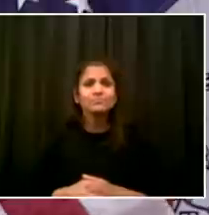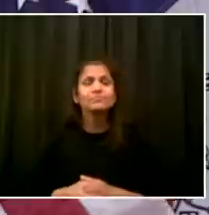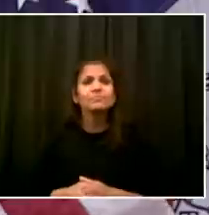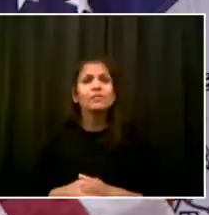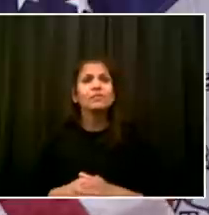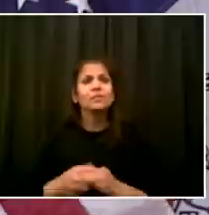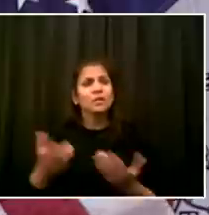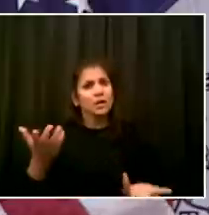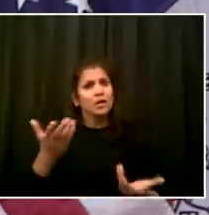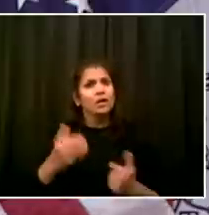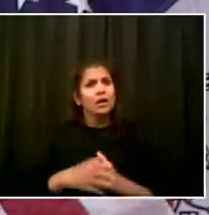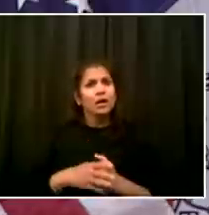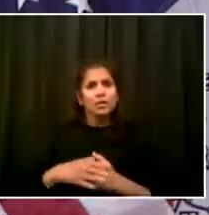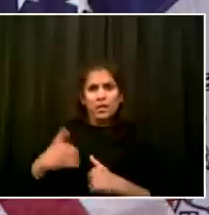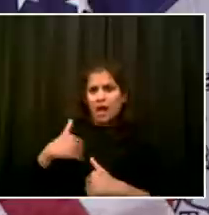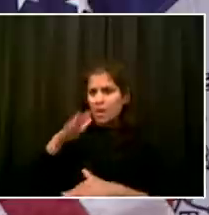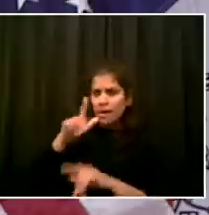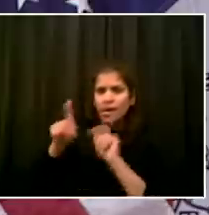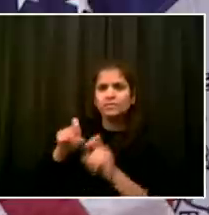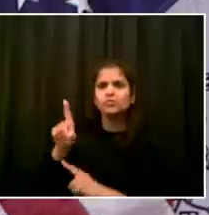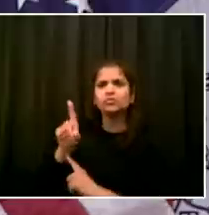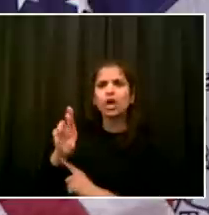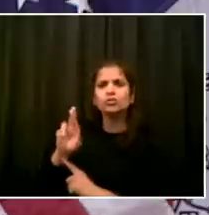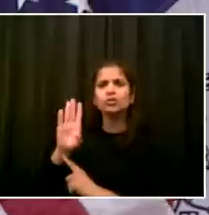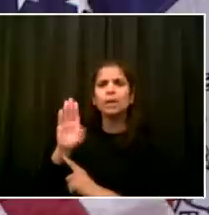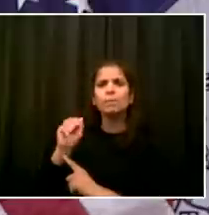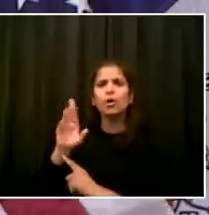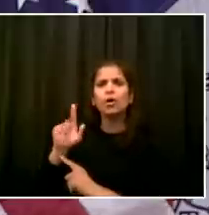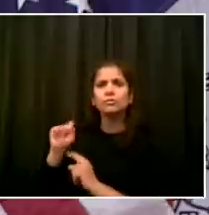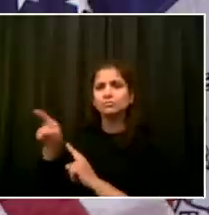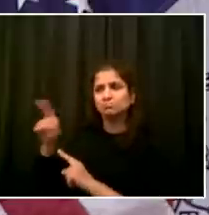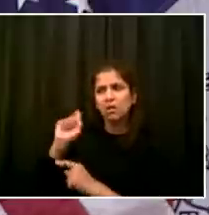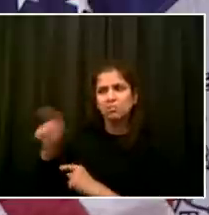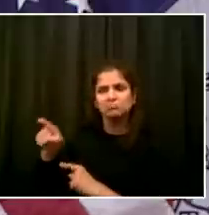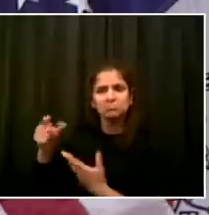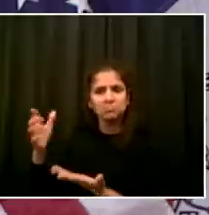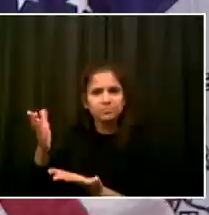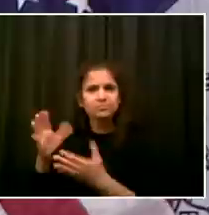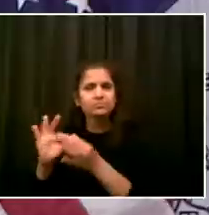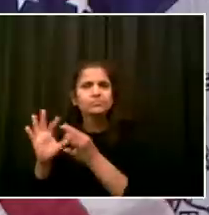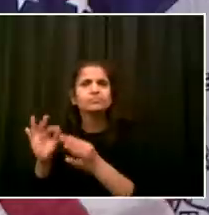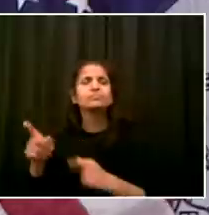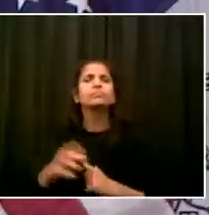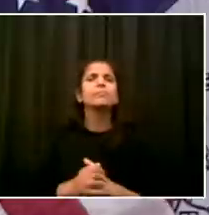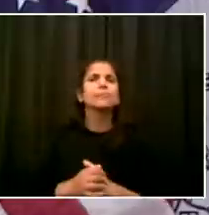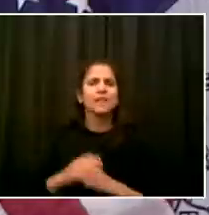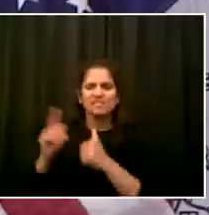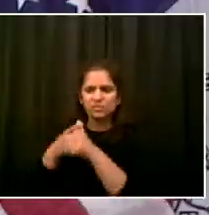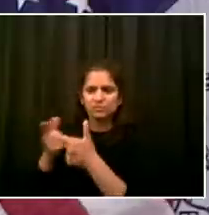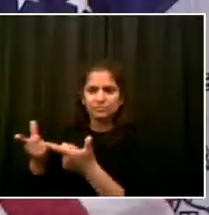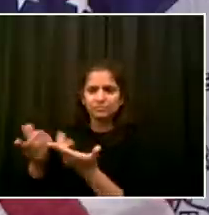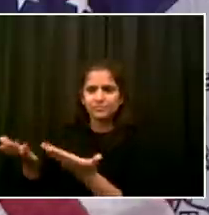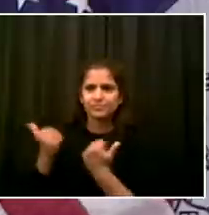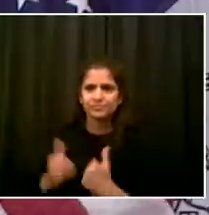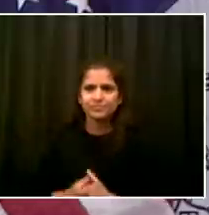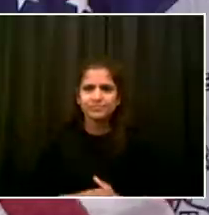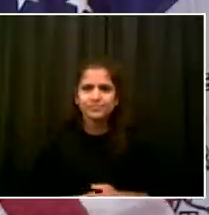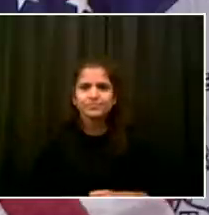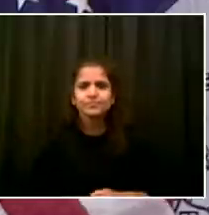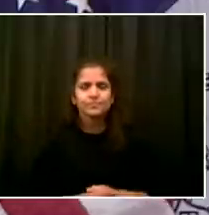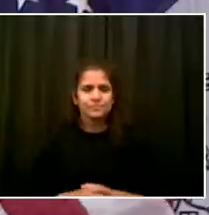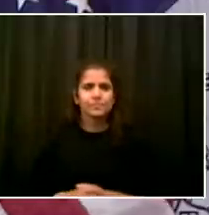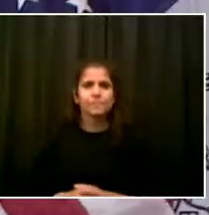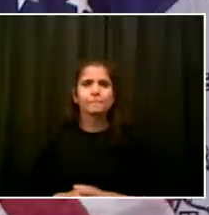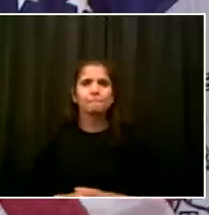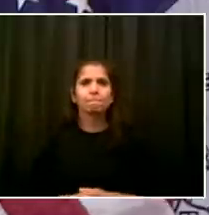to talk about the cure violence piece. So first, Commissioner Barbeau, do you want to speak to that? Yes, sir. And thank you, Deborah